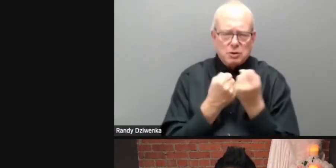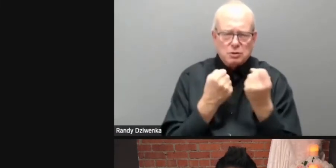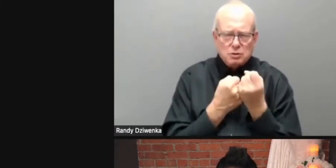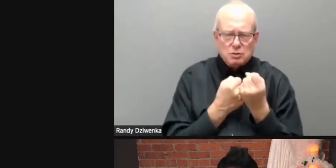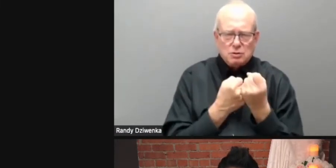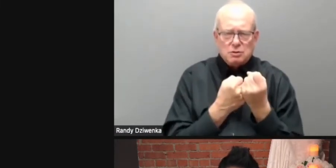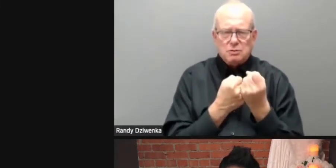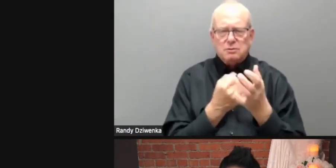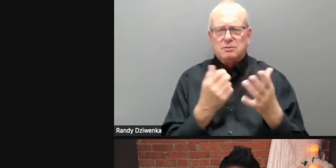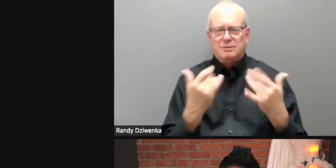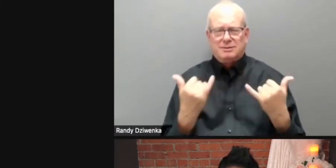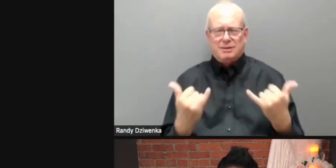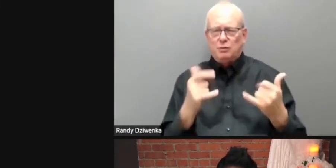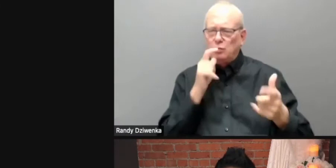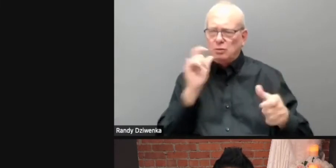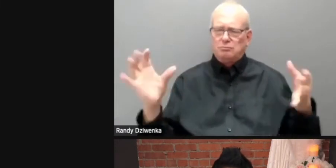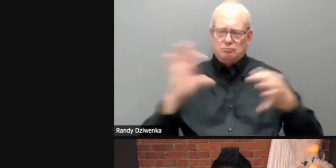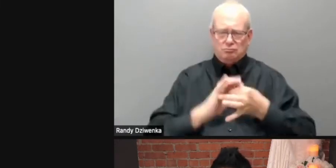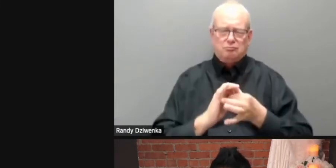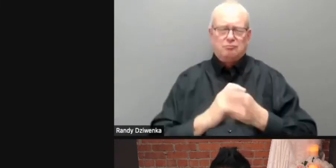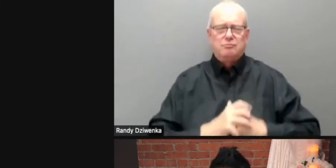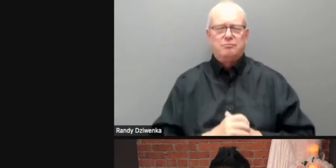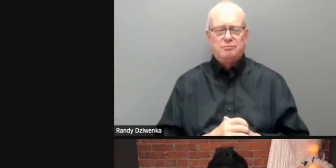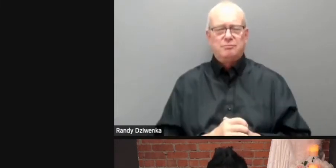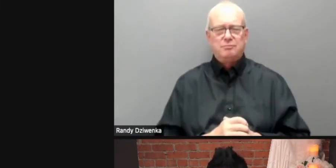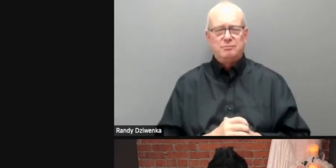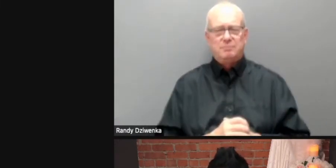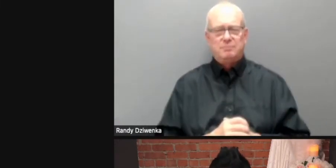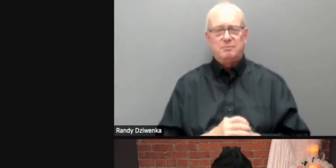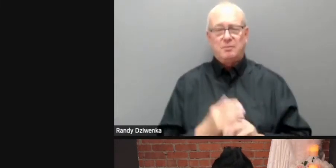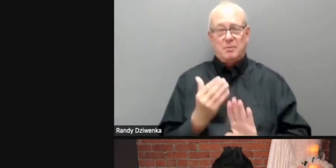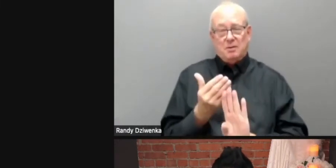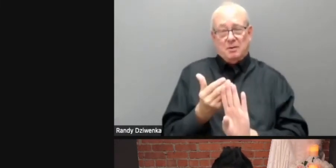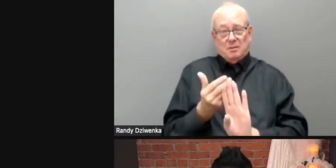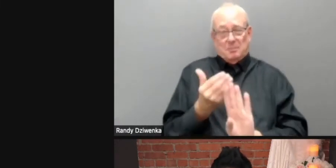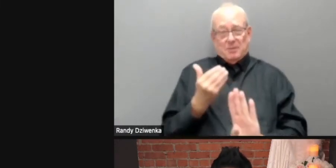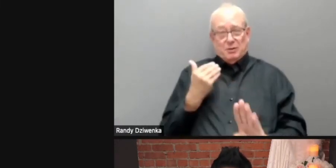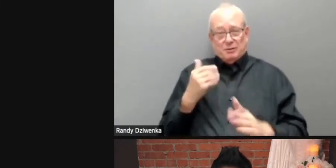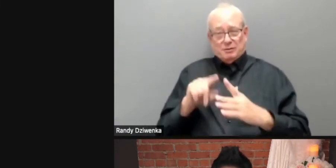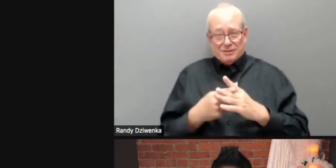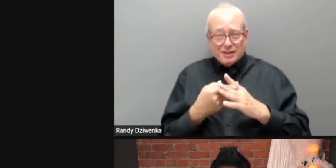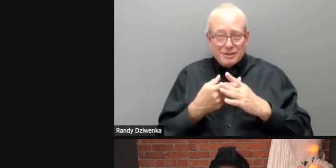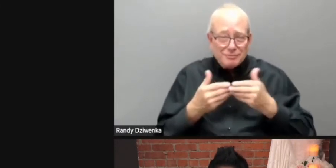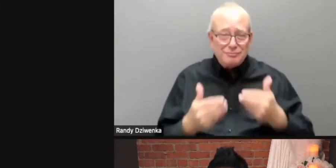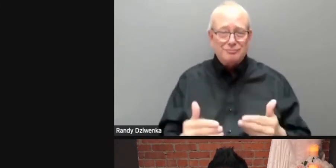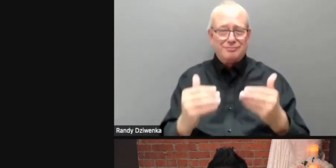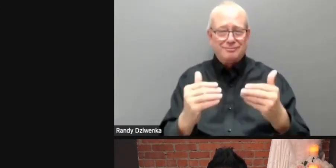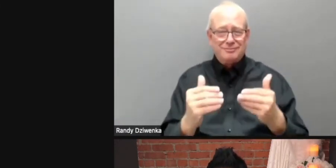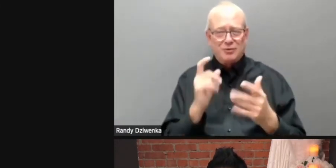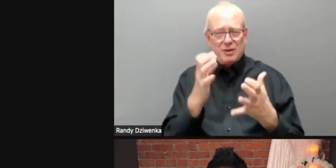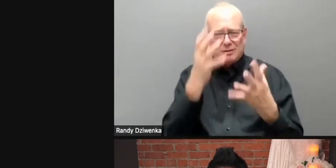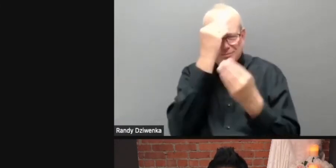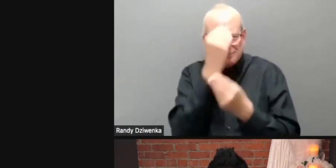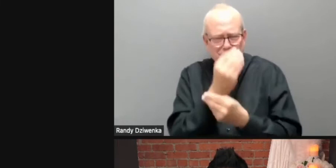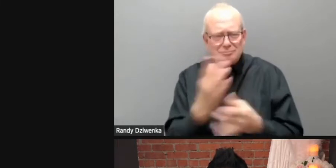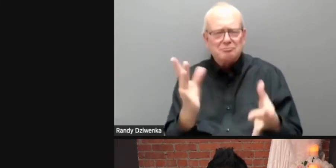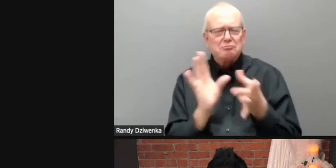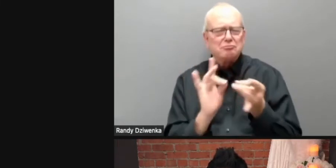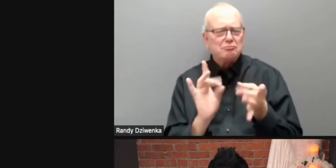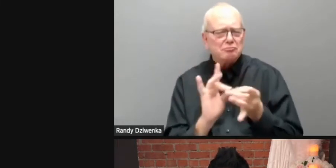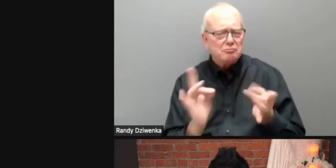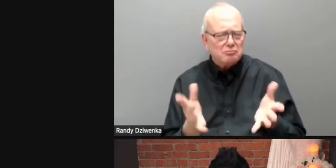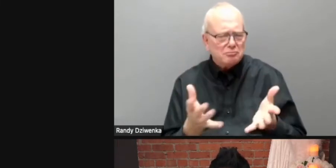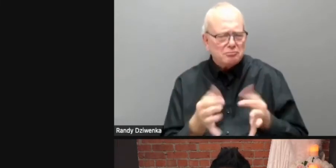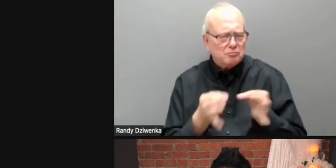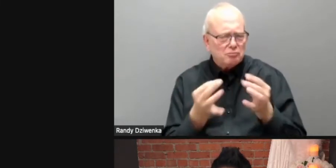Before we get started, I thought I'd share a few logistical housekeeping announcements. Towards the end of the event, there will be a